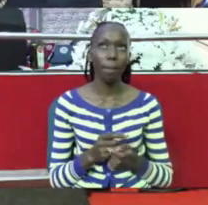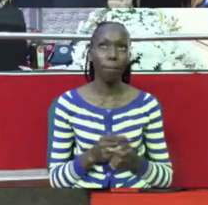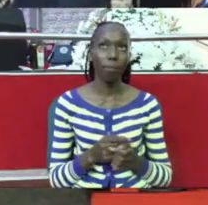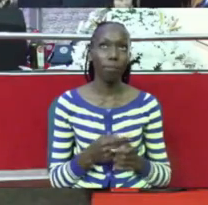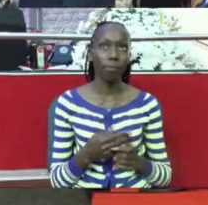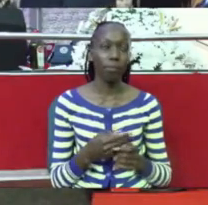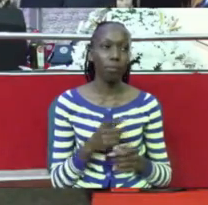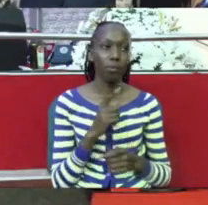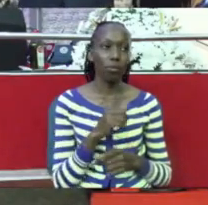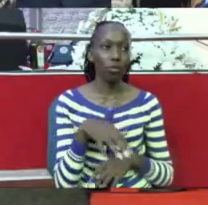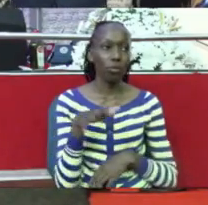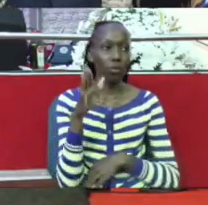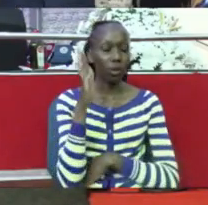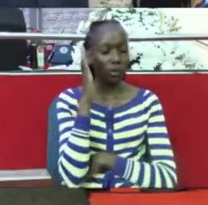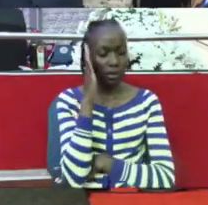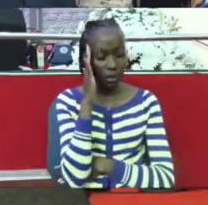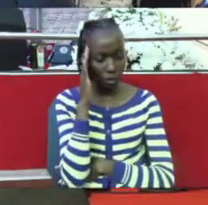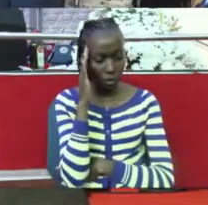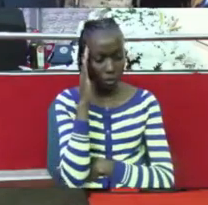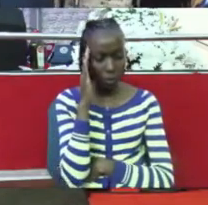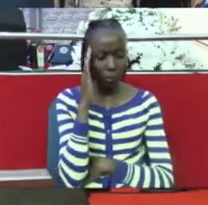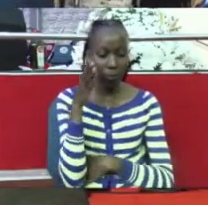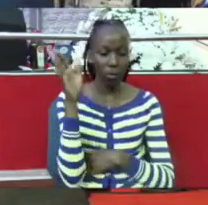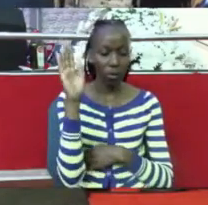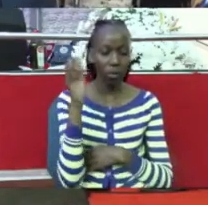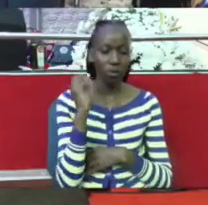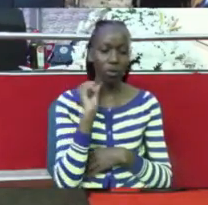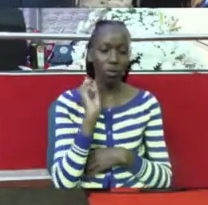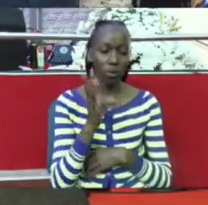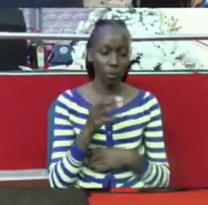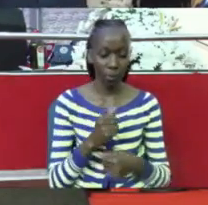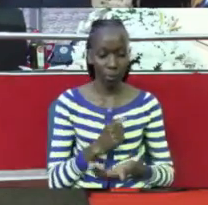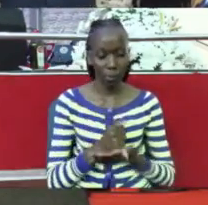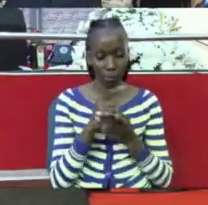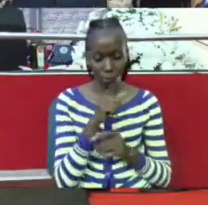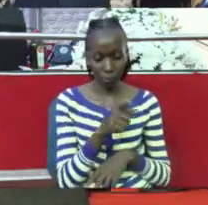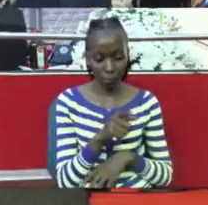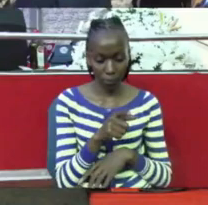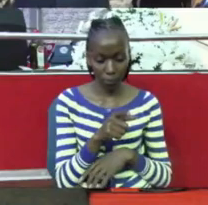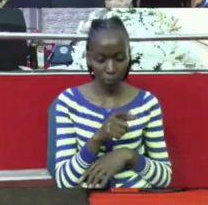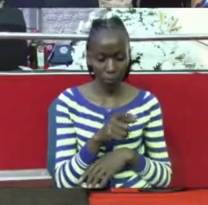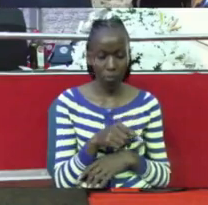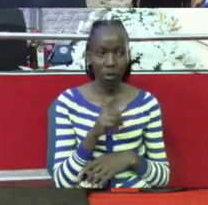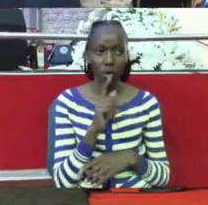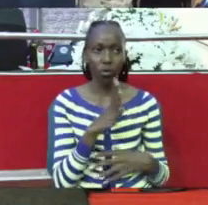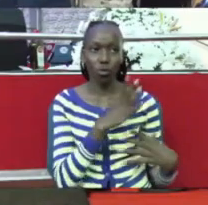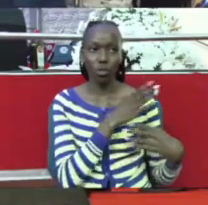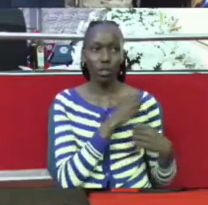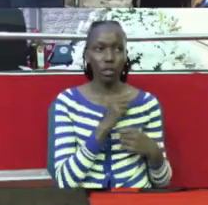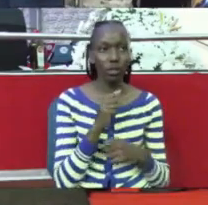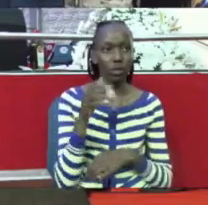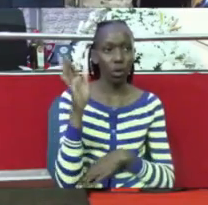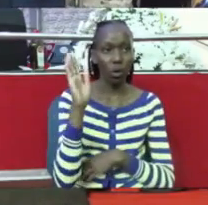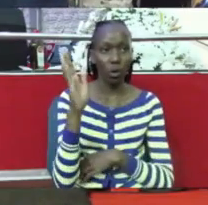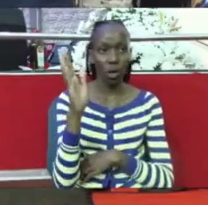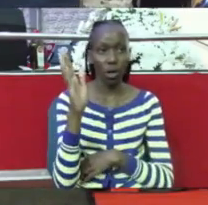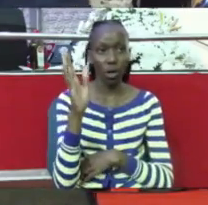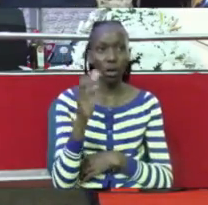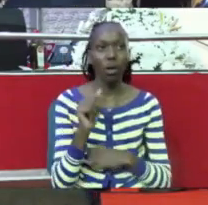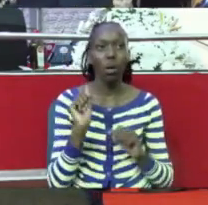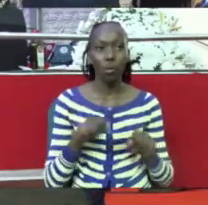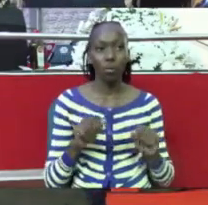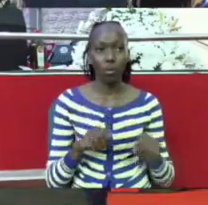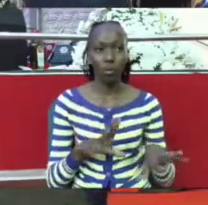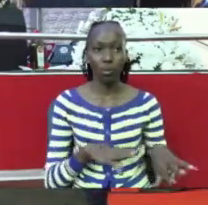uweze kuendelea kimaisha. And you've been trusting God, I want to move from point A to point B by the end of the year. Na unaamini Mungu nataka kutoka